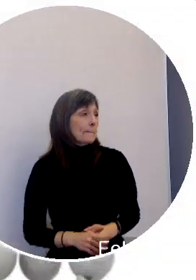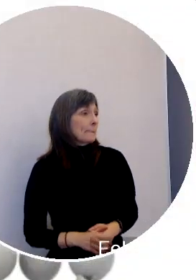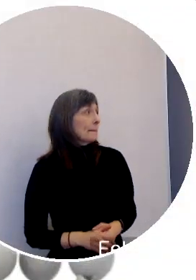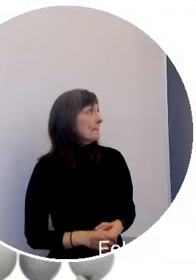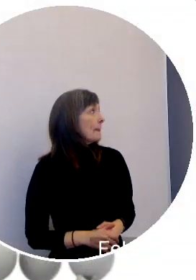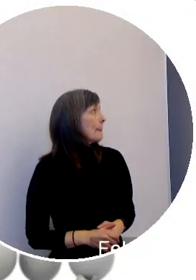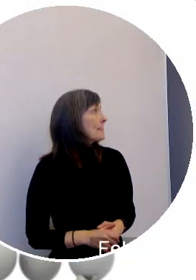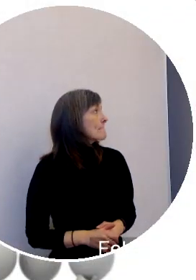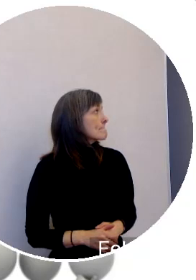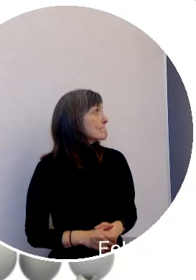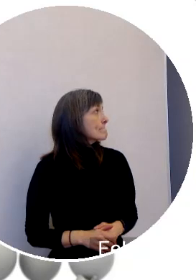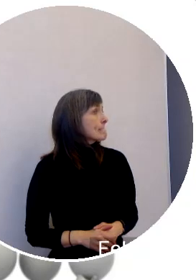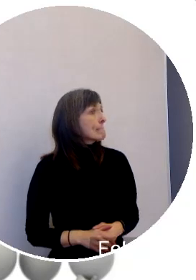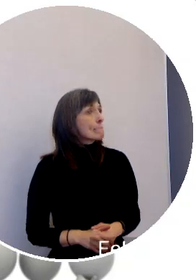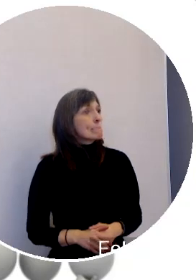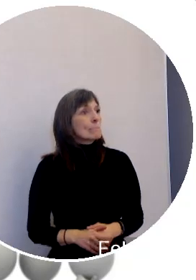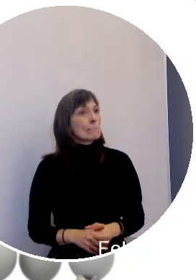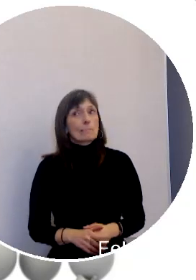Thank you, Mr. Walsh.